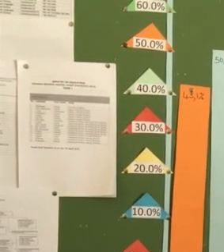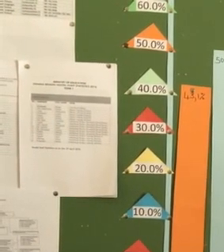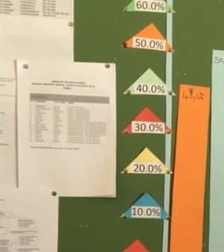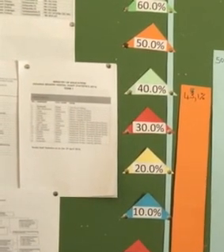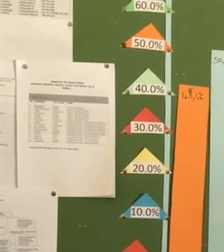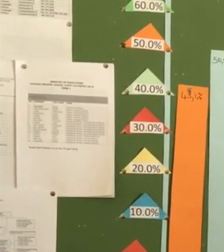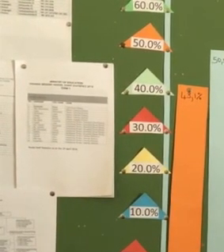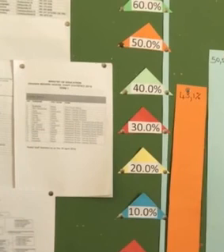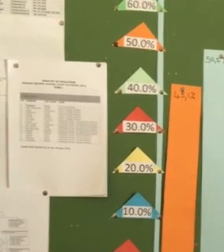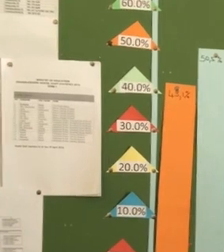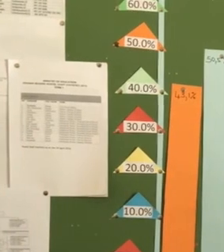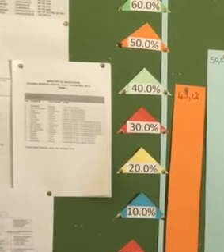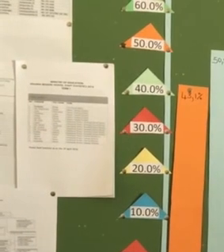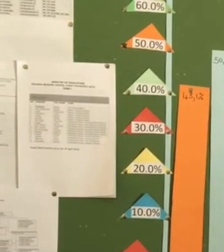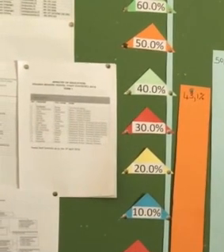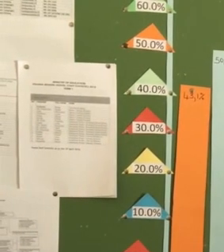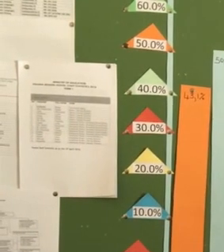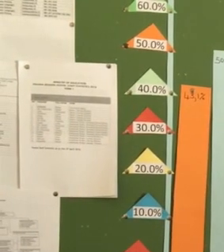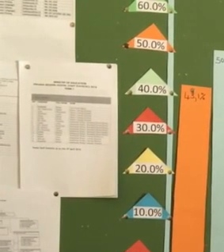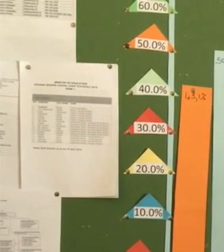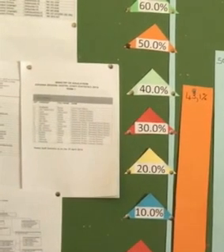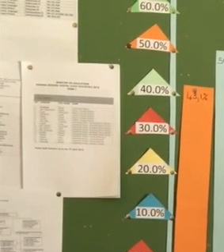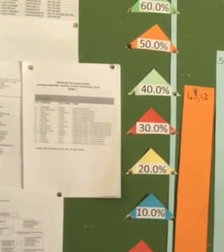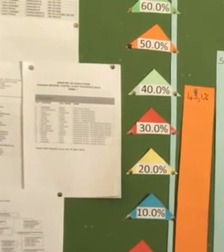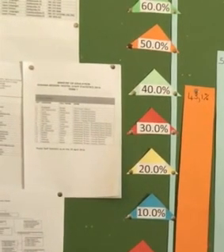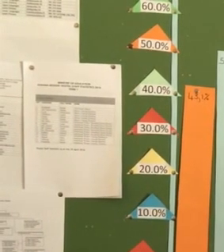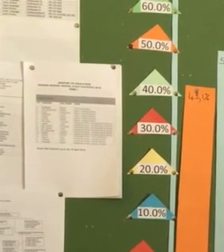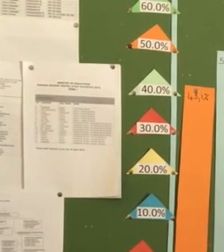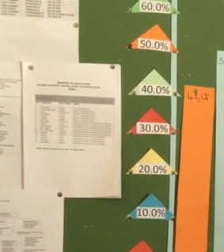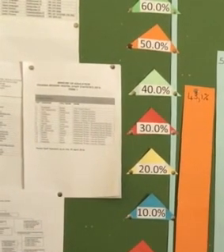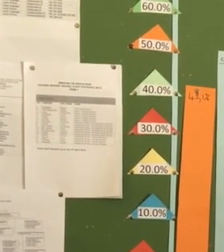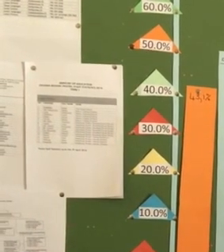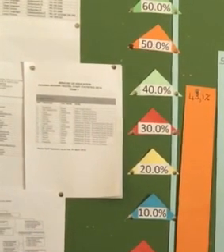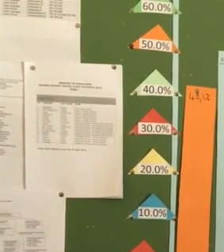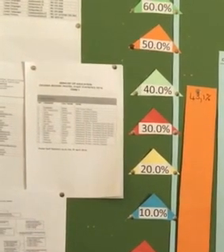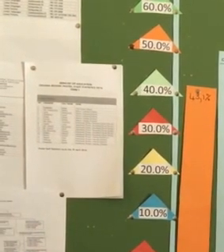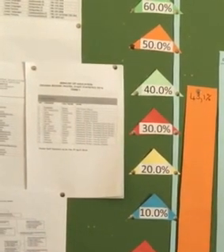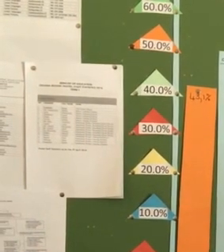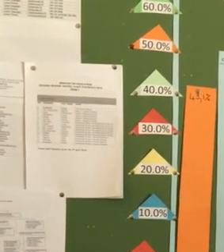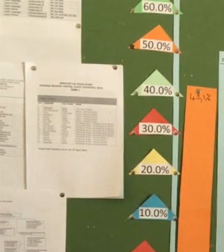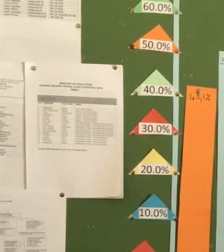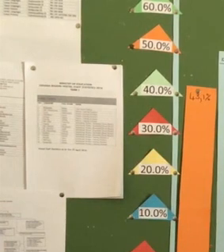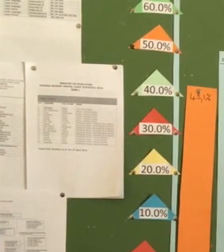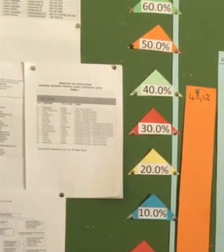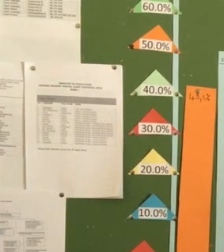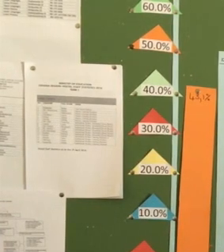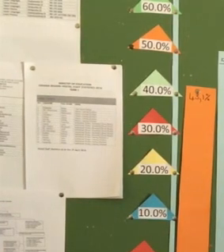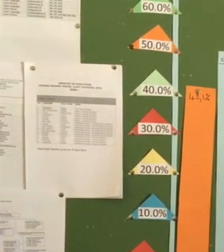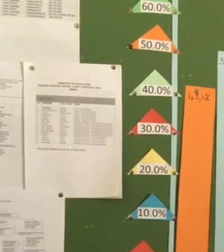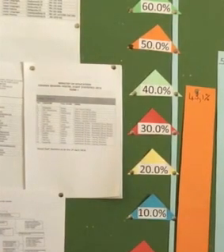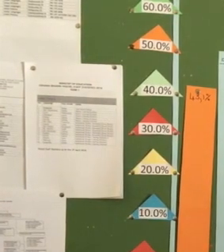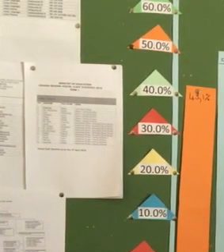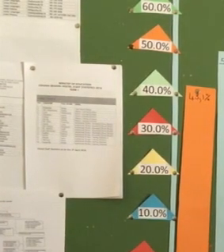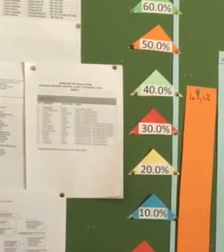to come in big numbers and start praying on the way, because you know they like praying, because